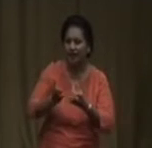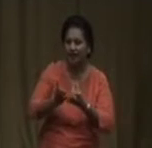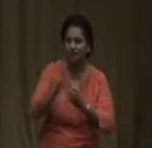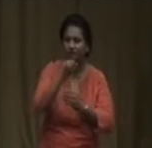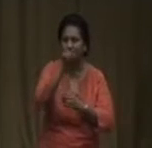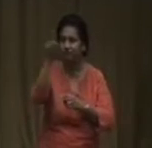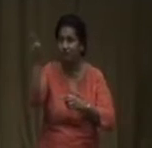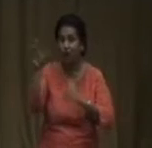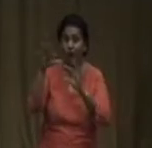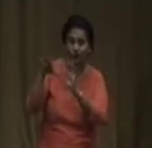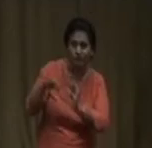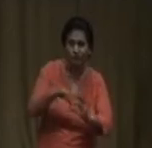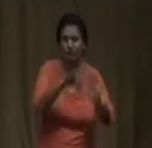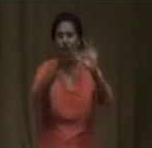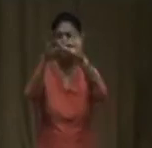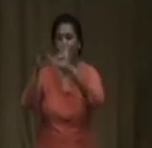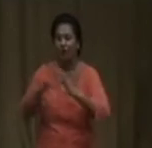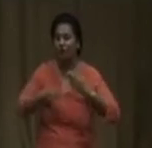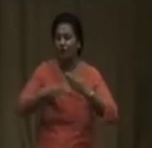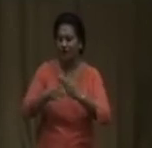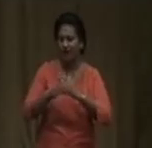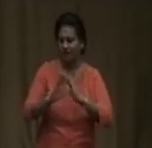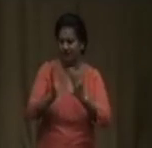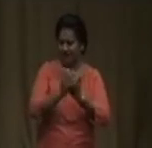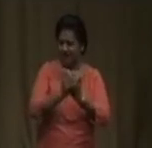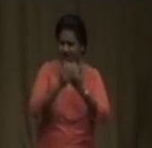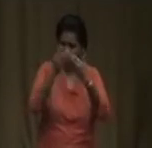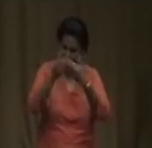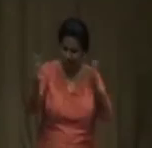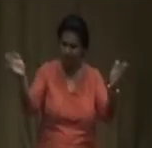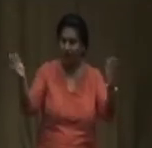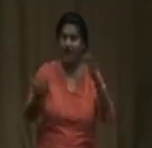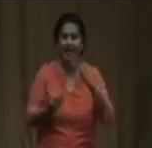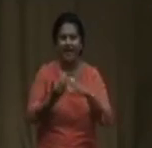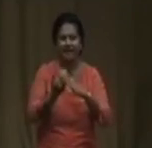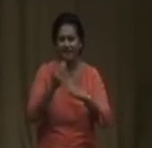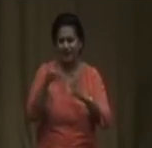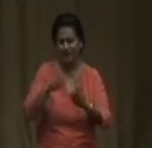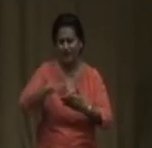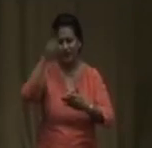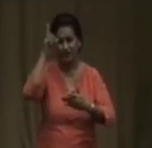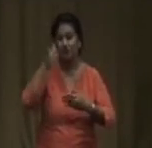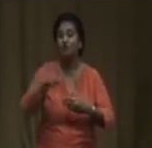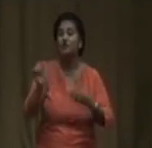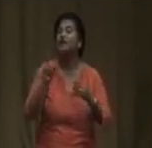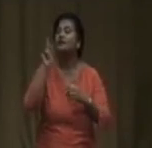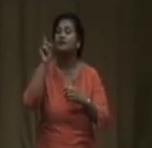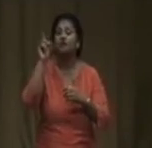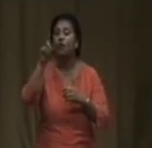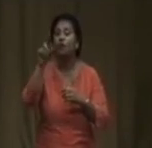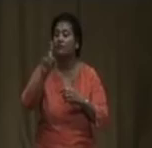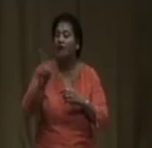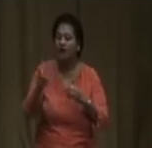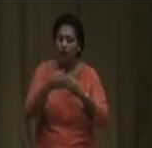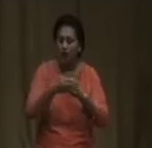working together to widen access to more affordable education using open education